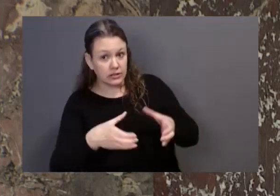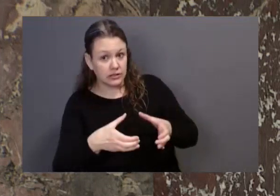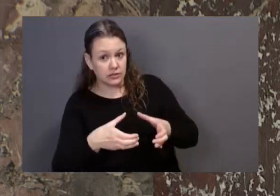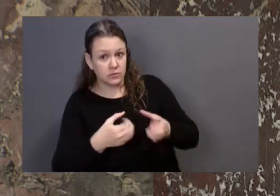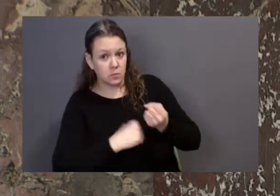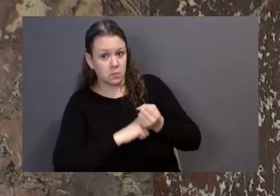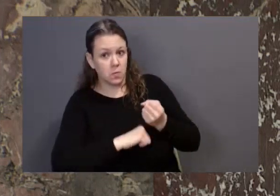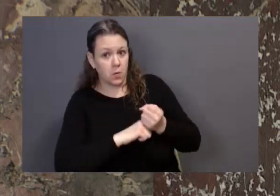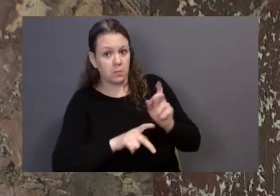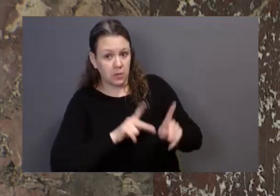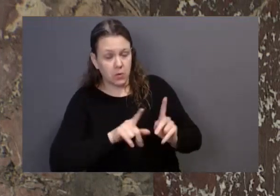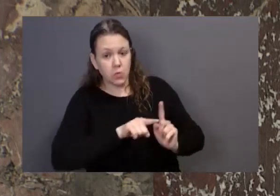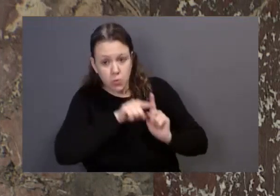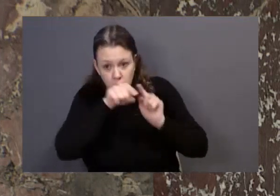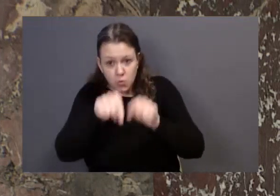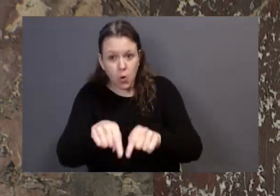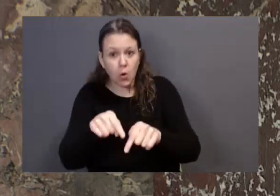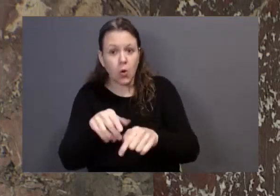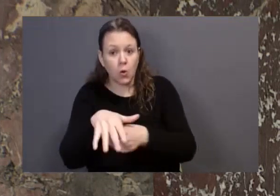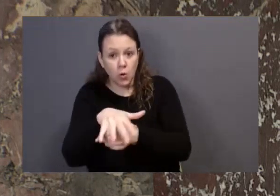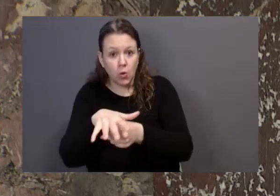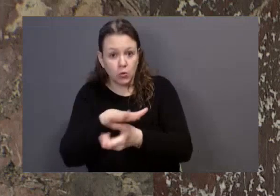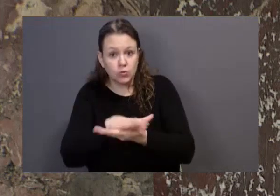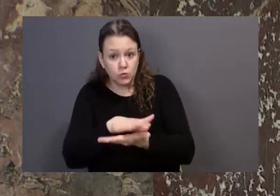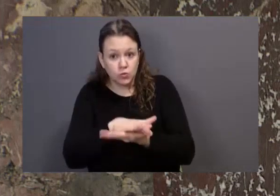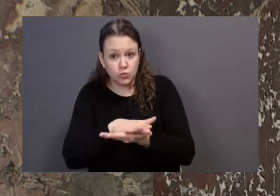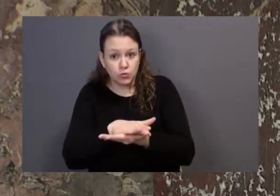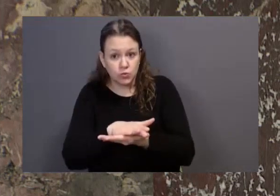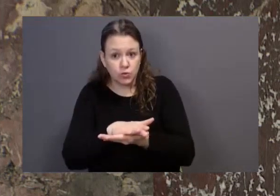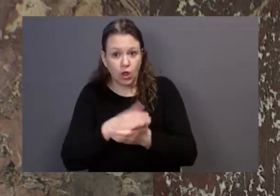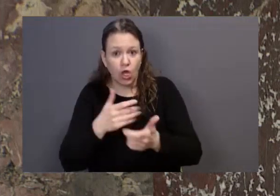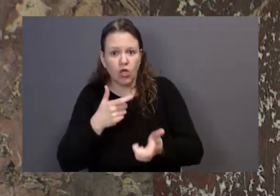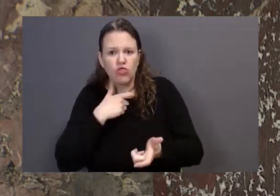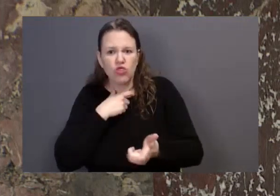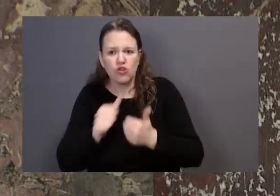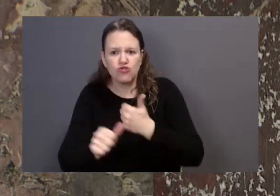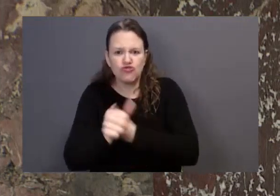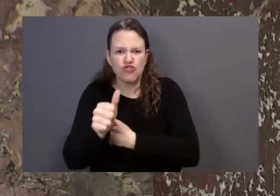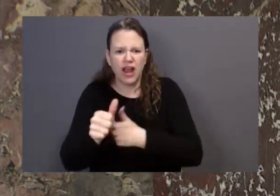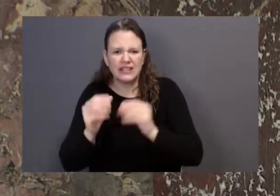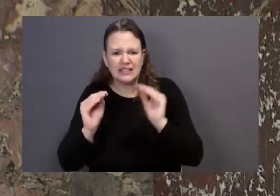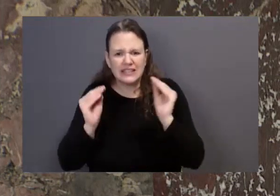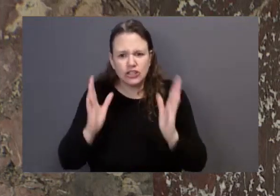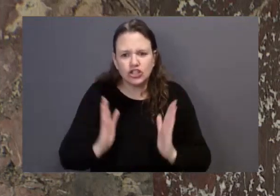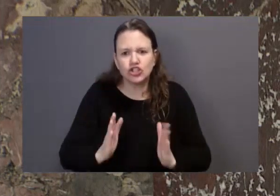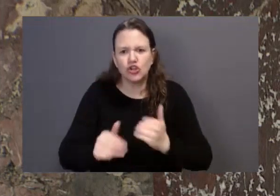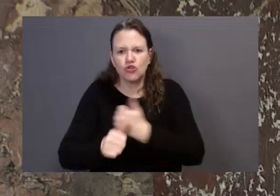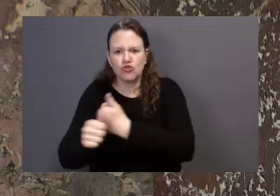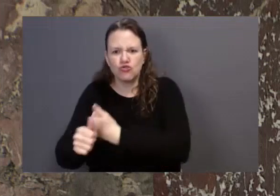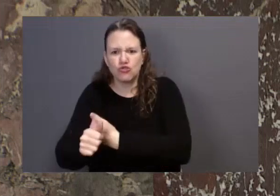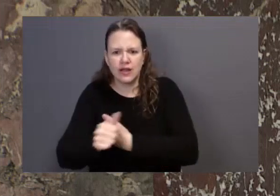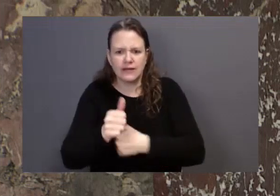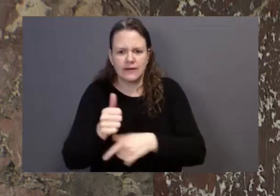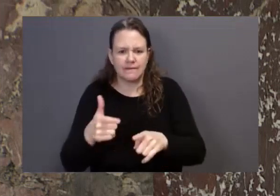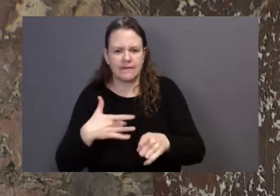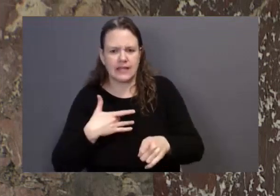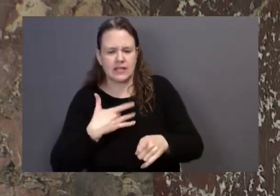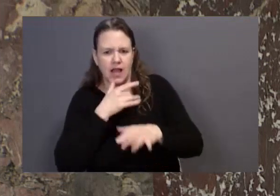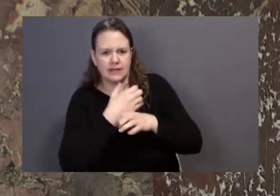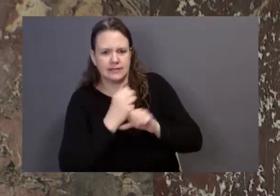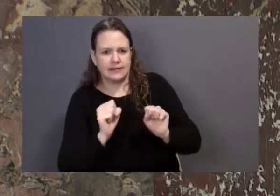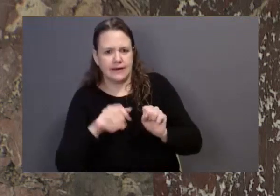children, threatening teachers, making them feel unsafe. There was a protest where people were banging on the windows of schools.